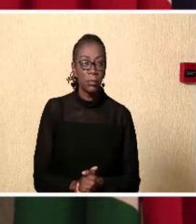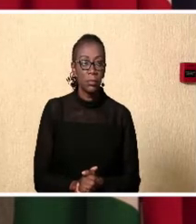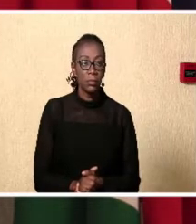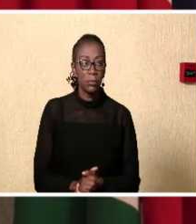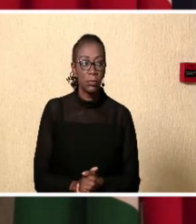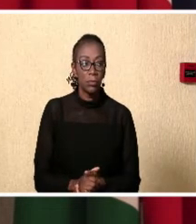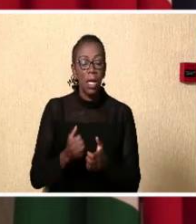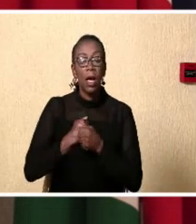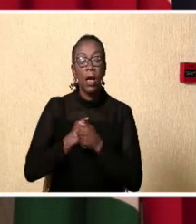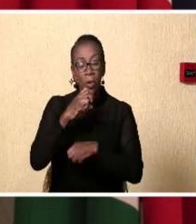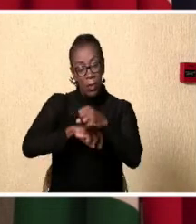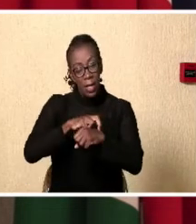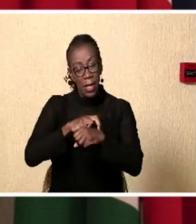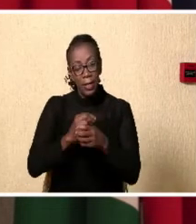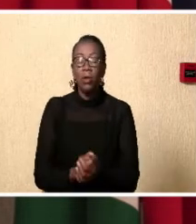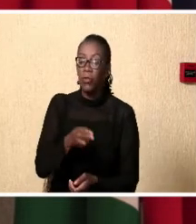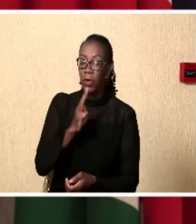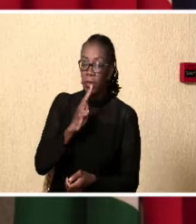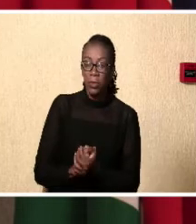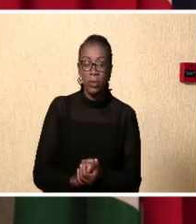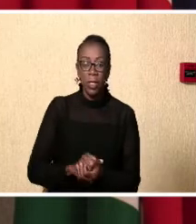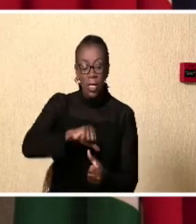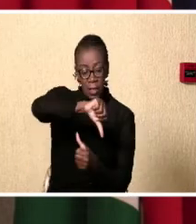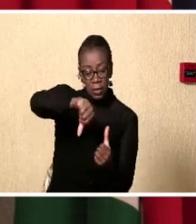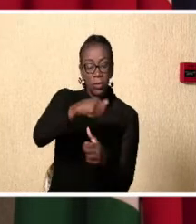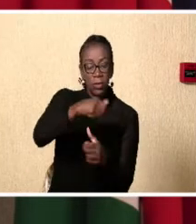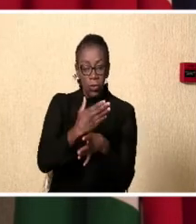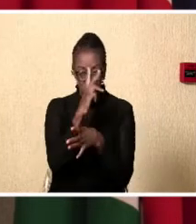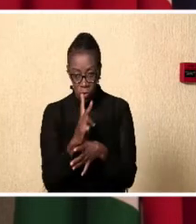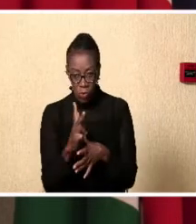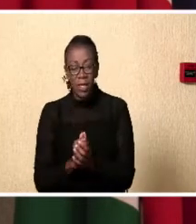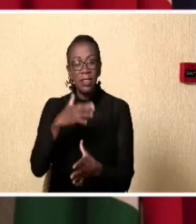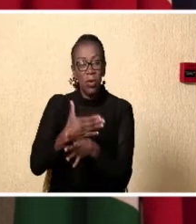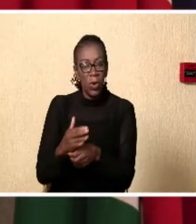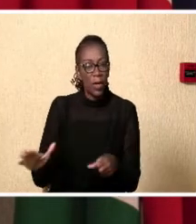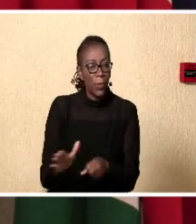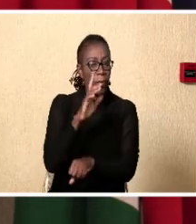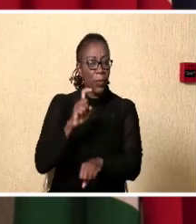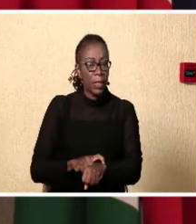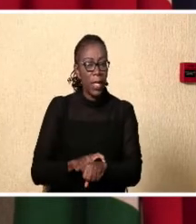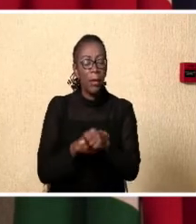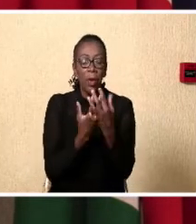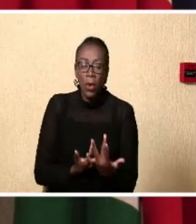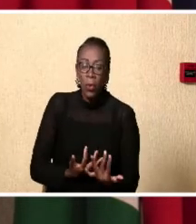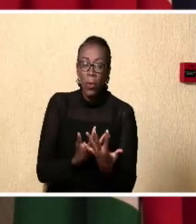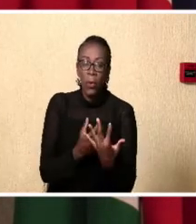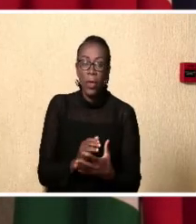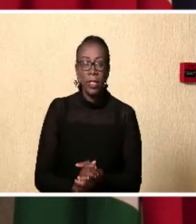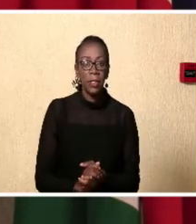our social workers on the ground are full-time on standby. There is a